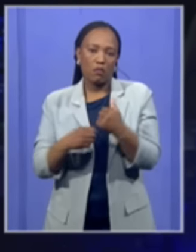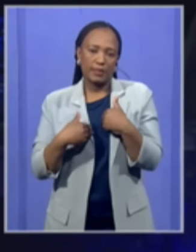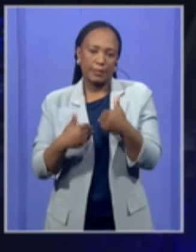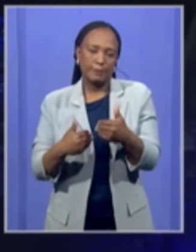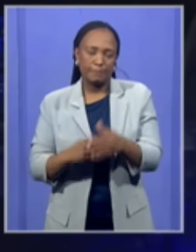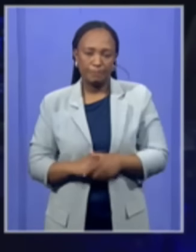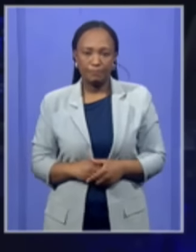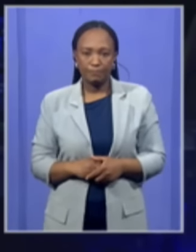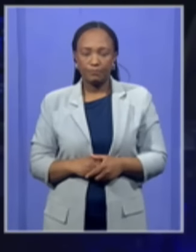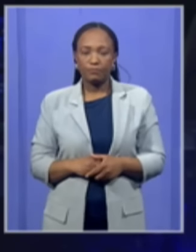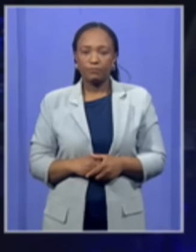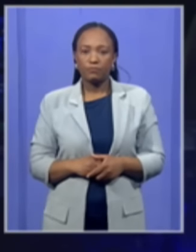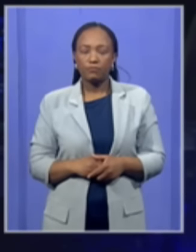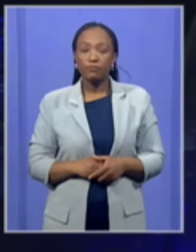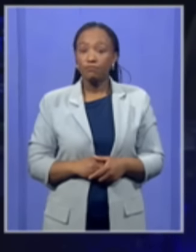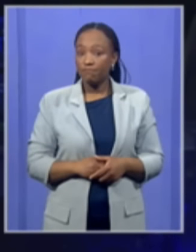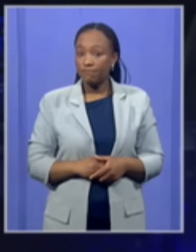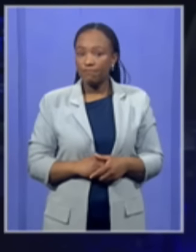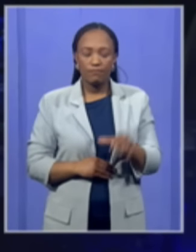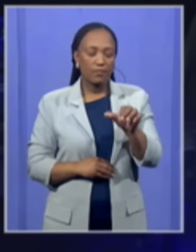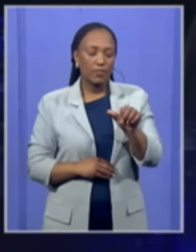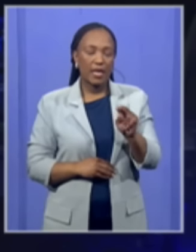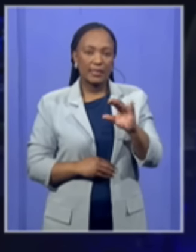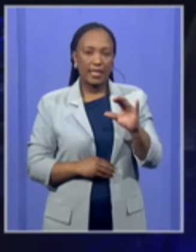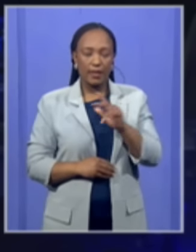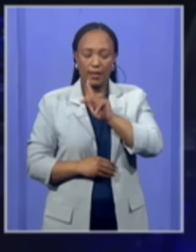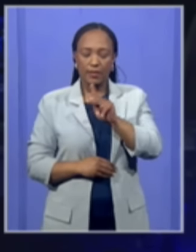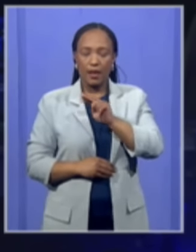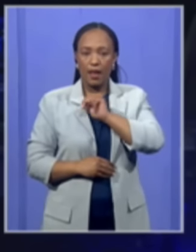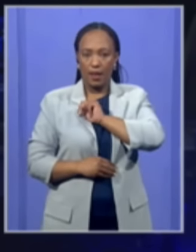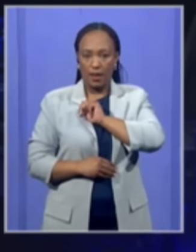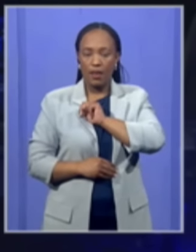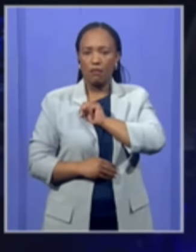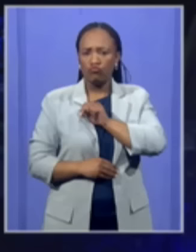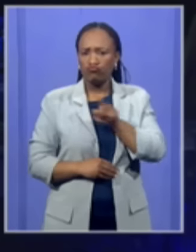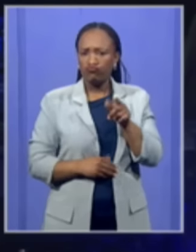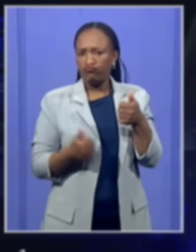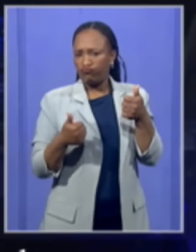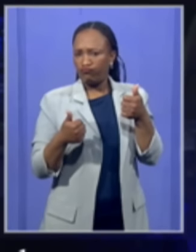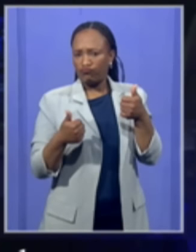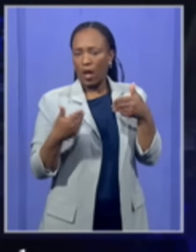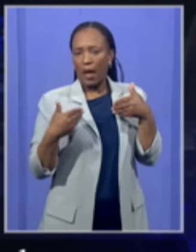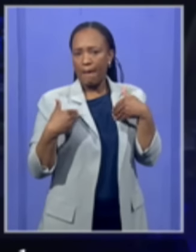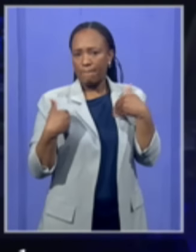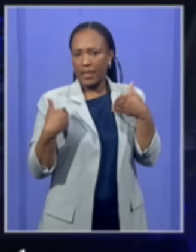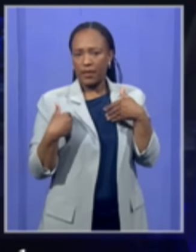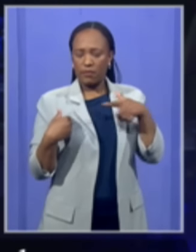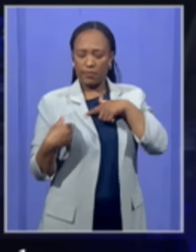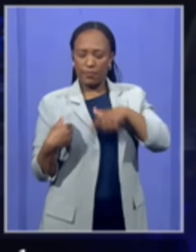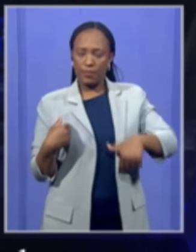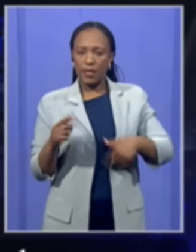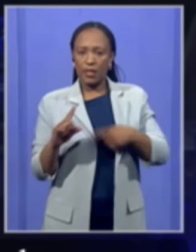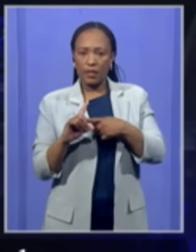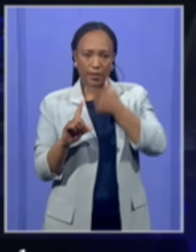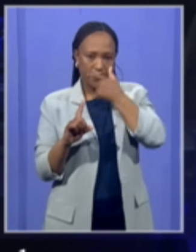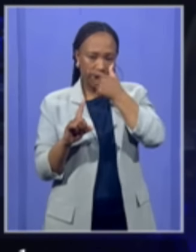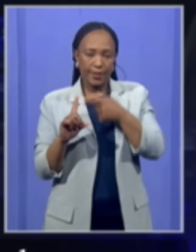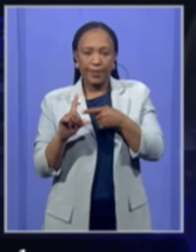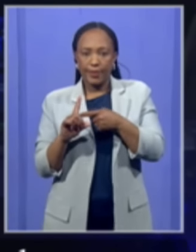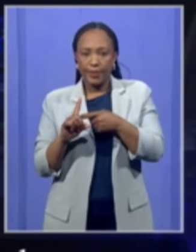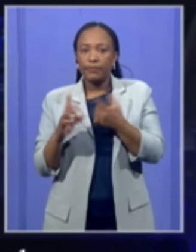Ho sa le jwalo Moiri fumana hore ANC provinseng ya KwaZulu-Natal e amoetse ka dietla tse pedi qeto ya mopresidente Cyril Ramaphosa ya ho